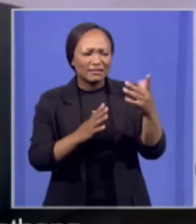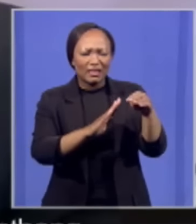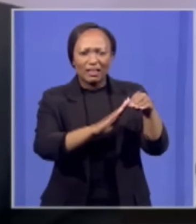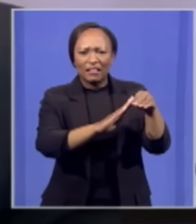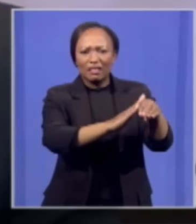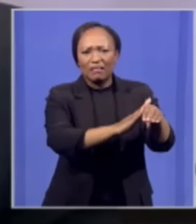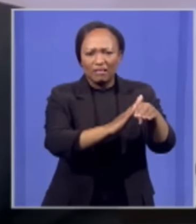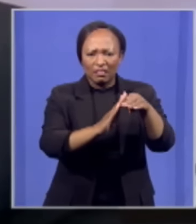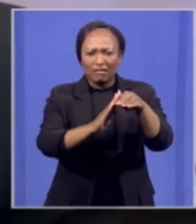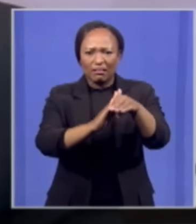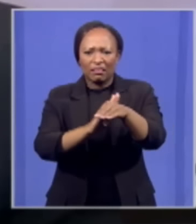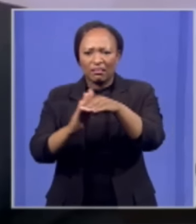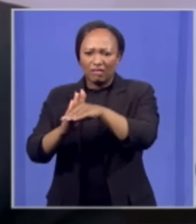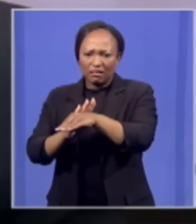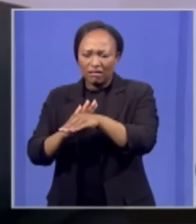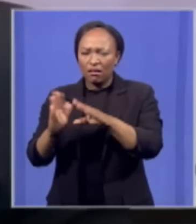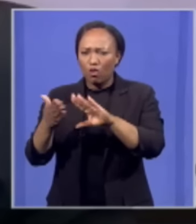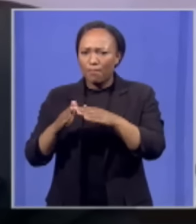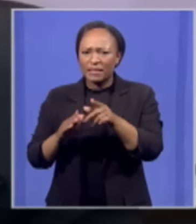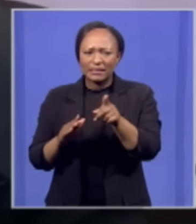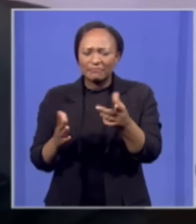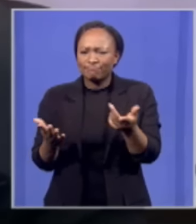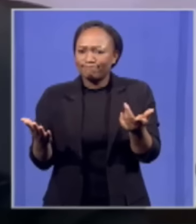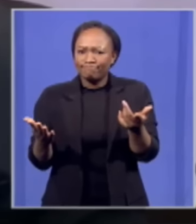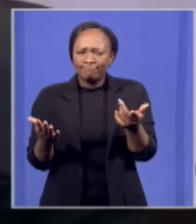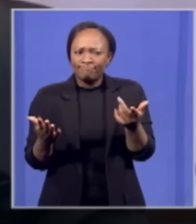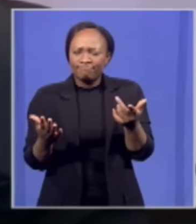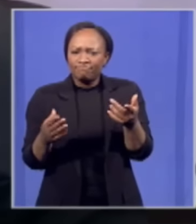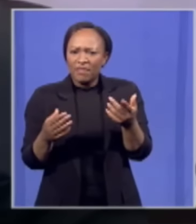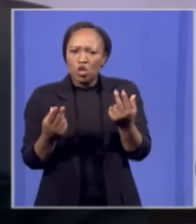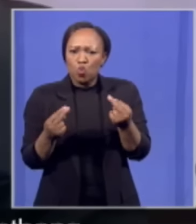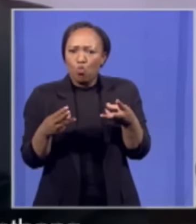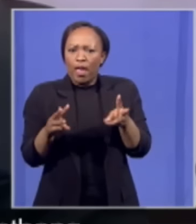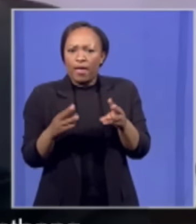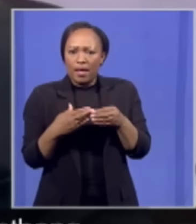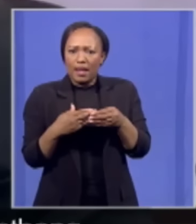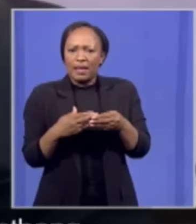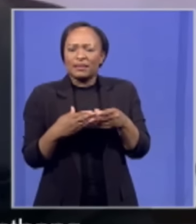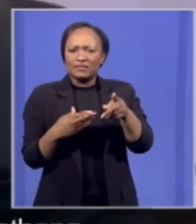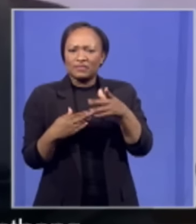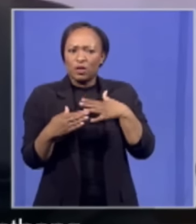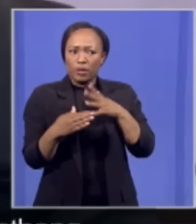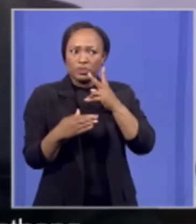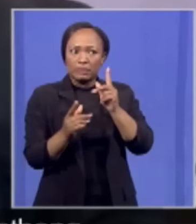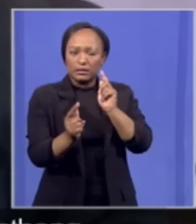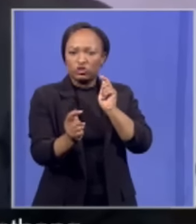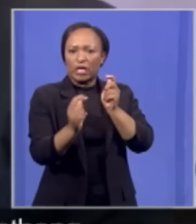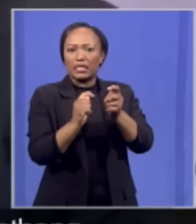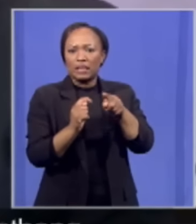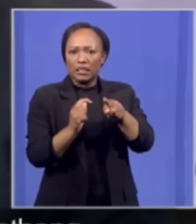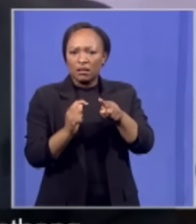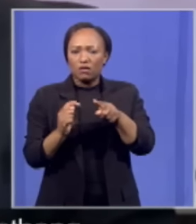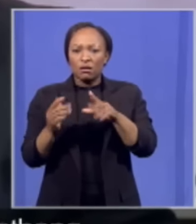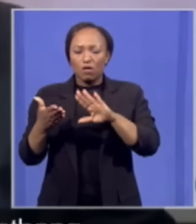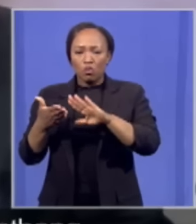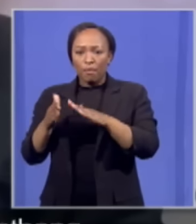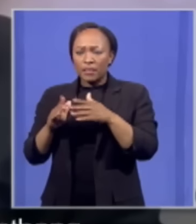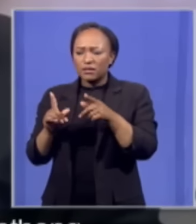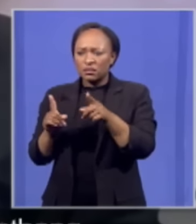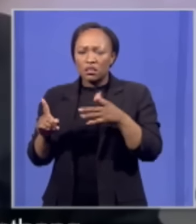for a new way to be governed with new leaders that are able to bring about that change, because I think citizens feel like they want to bring their